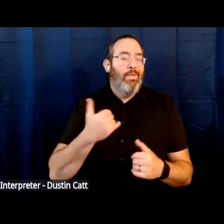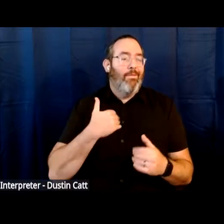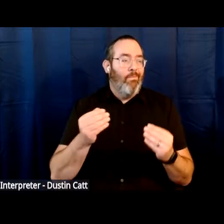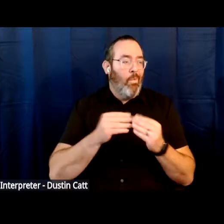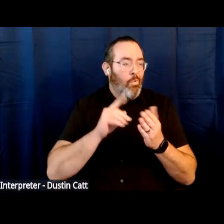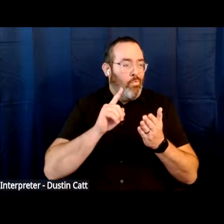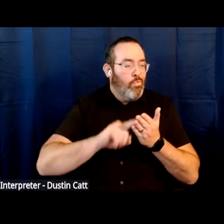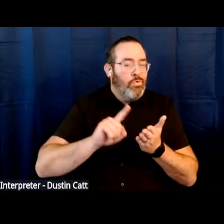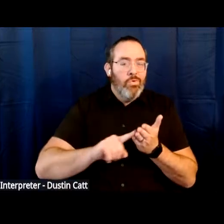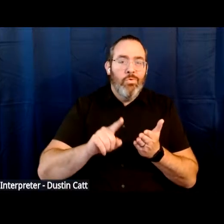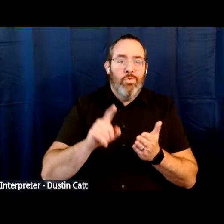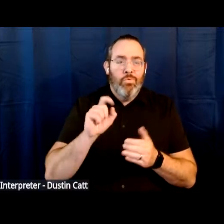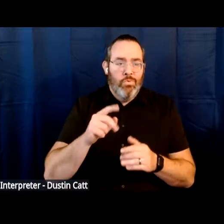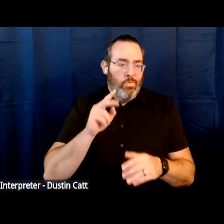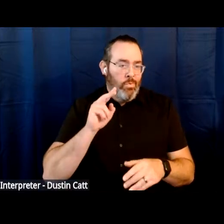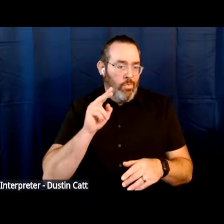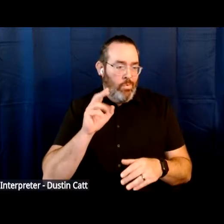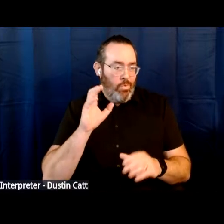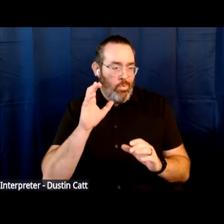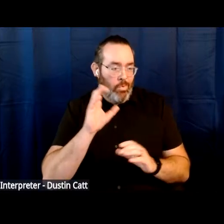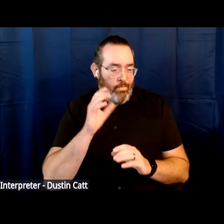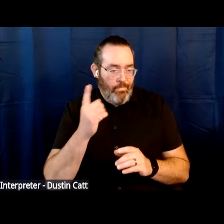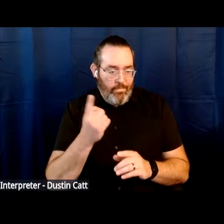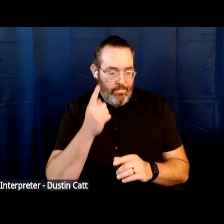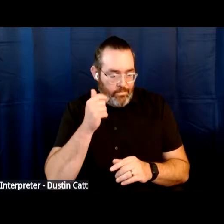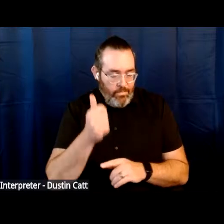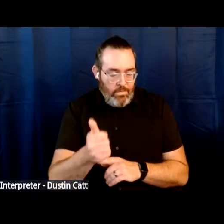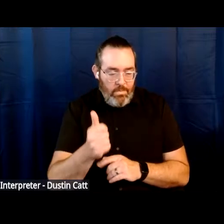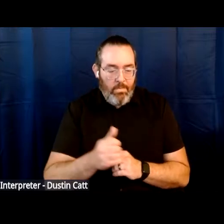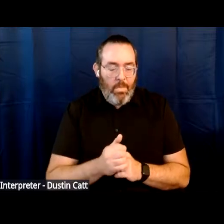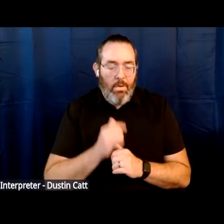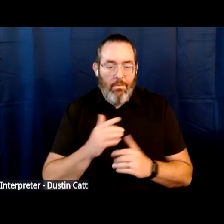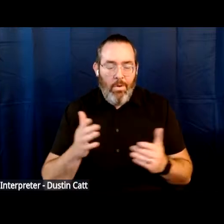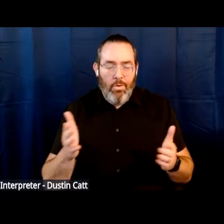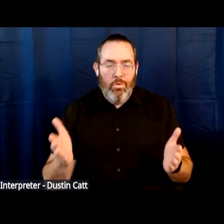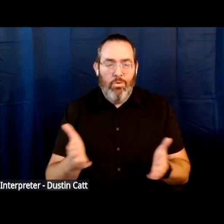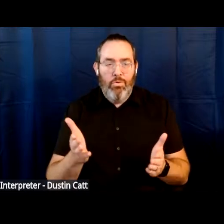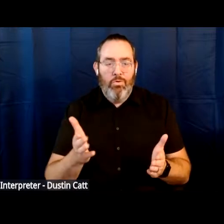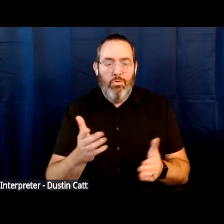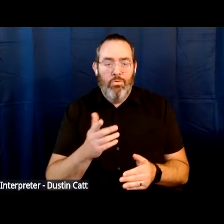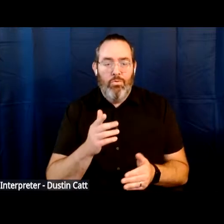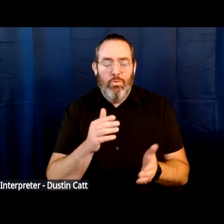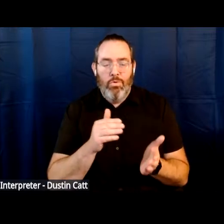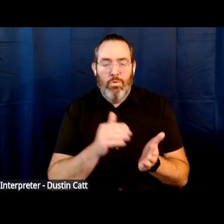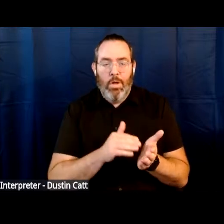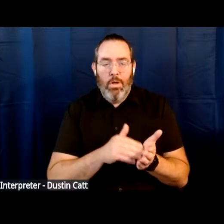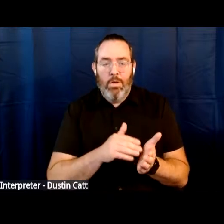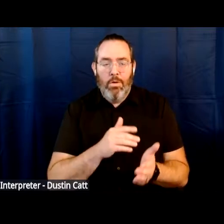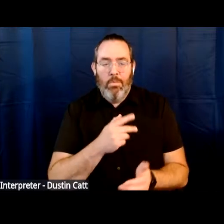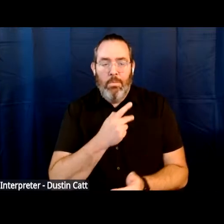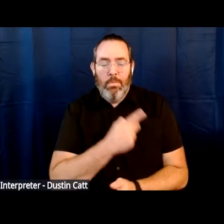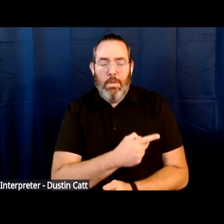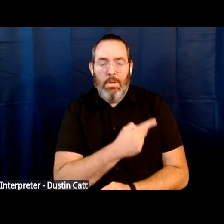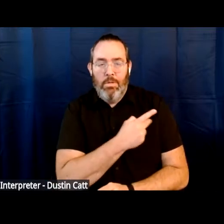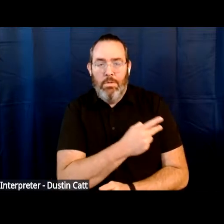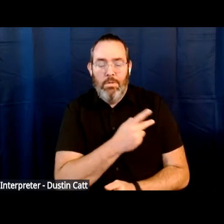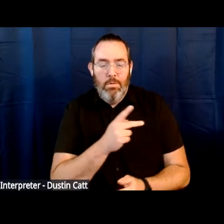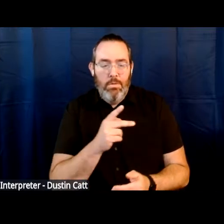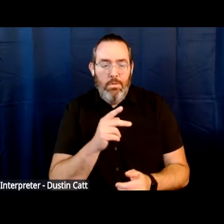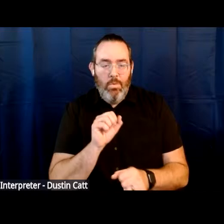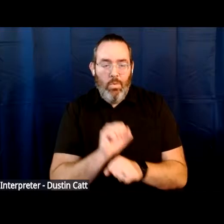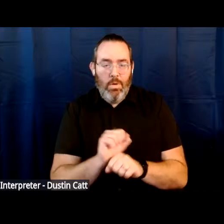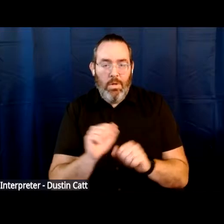into things for yourself. Encourage the patient, encourage the doctor-patient working